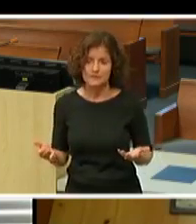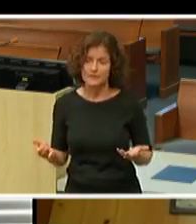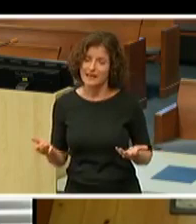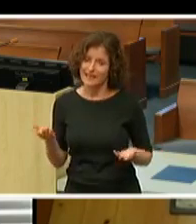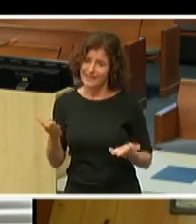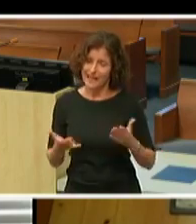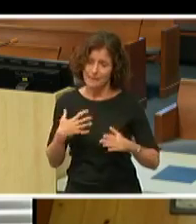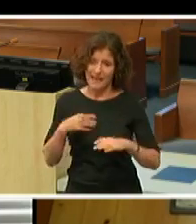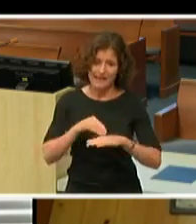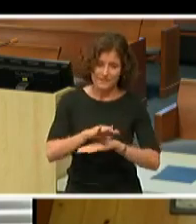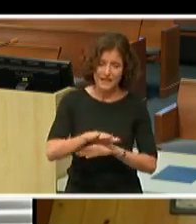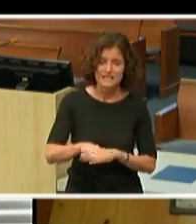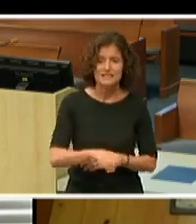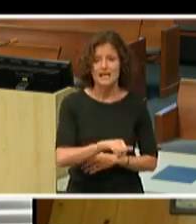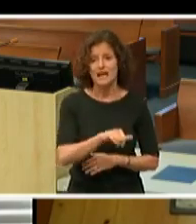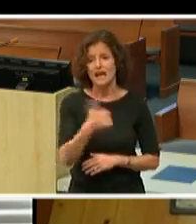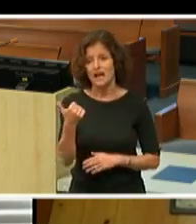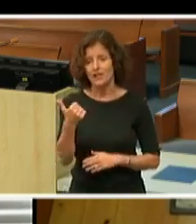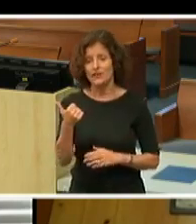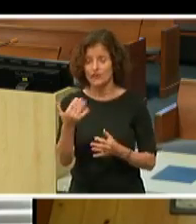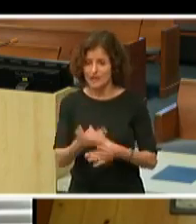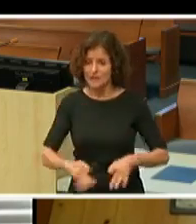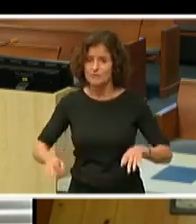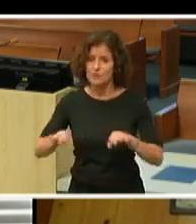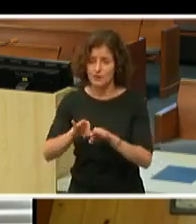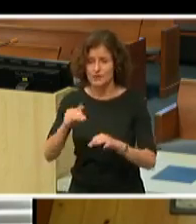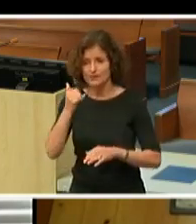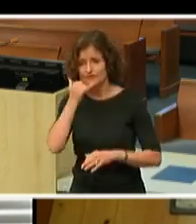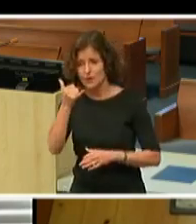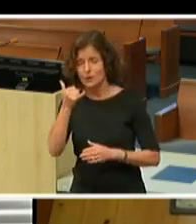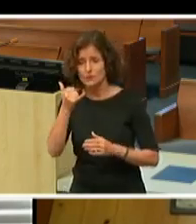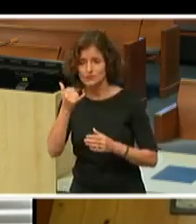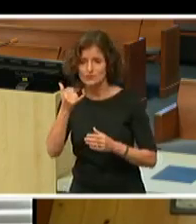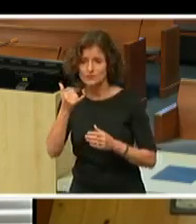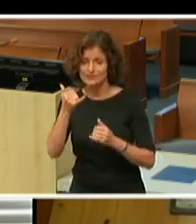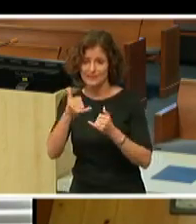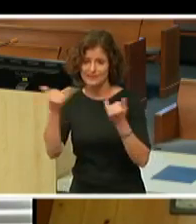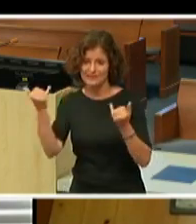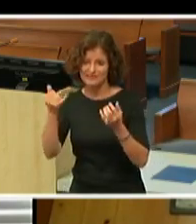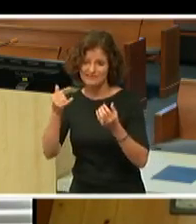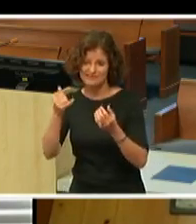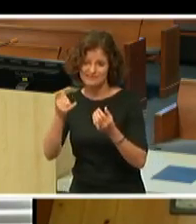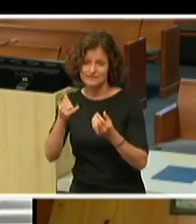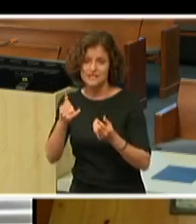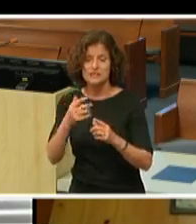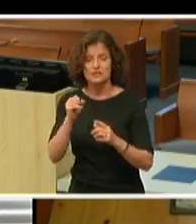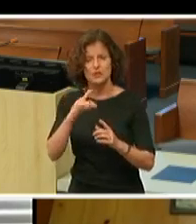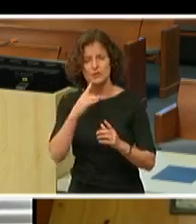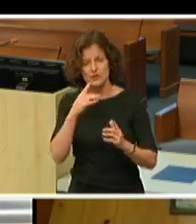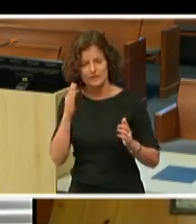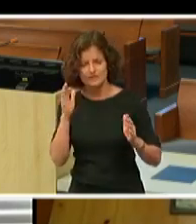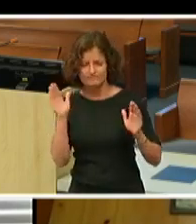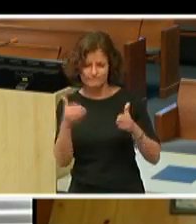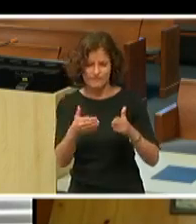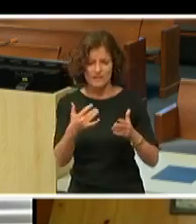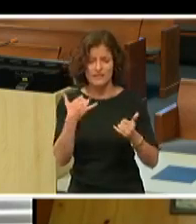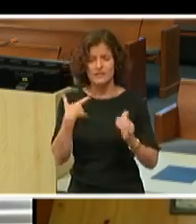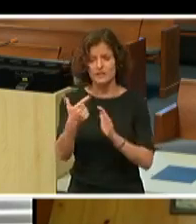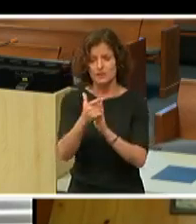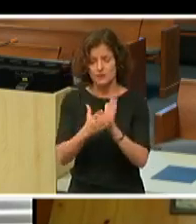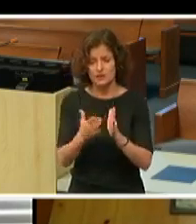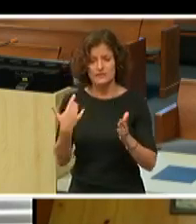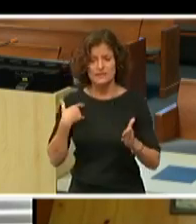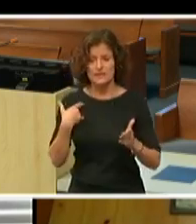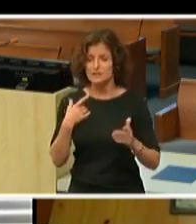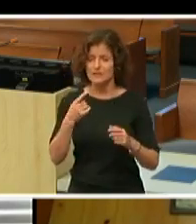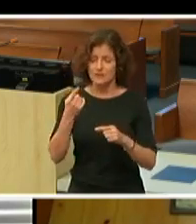affect other critical phone lines. So that's what we're working on. The attorney hasn't told me we can't